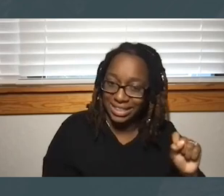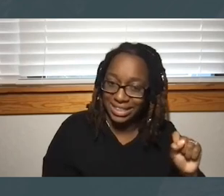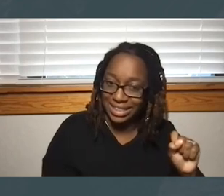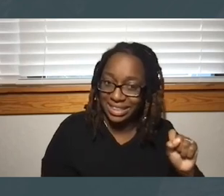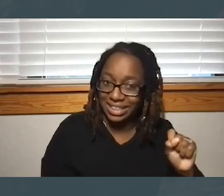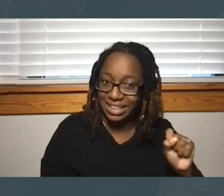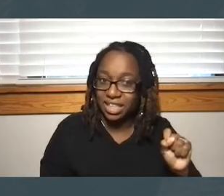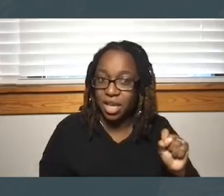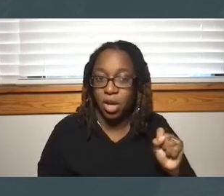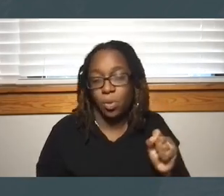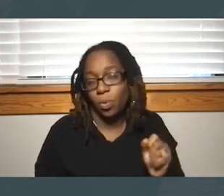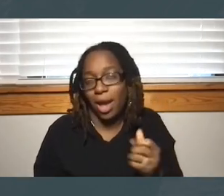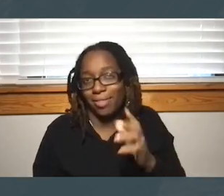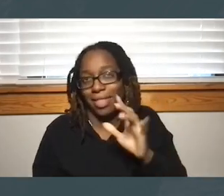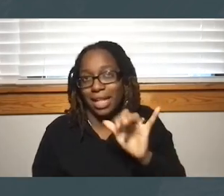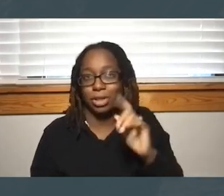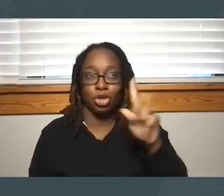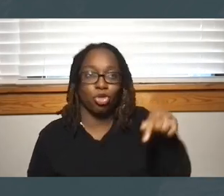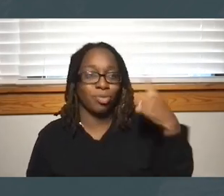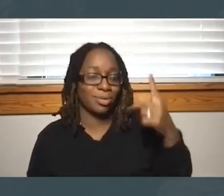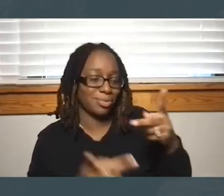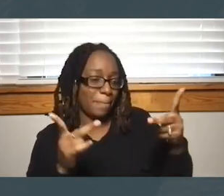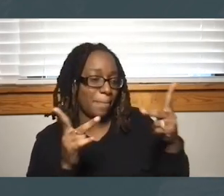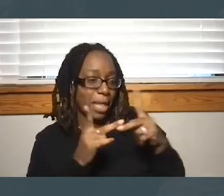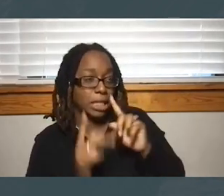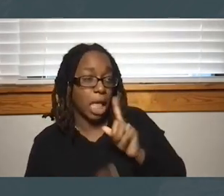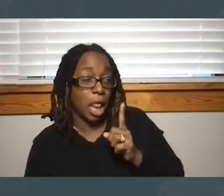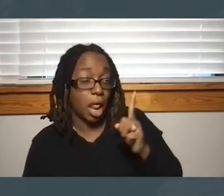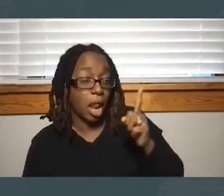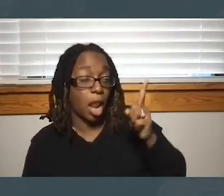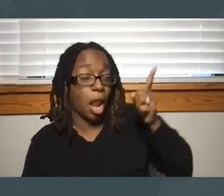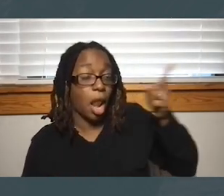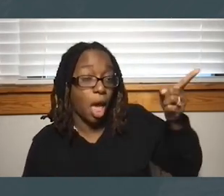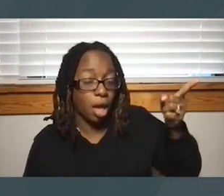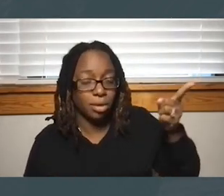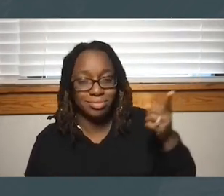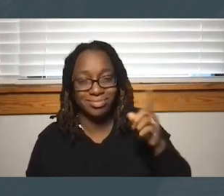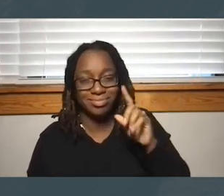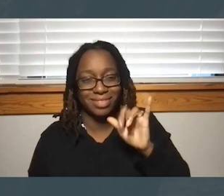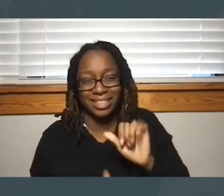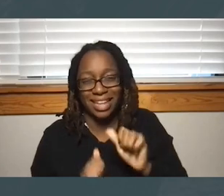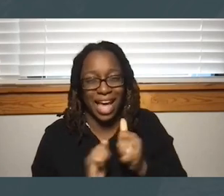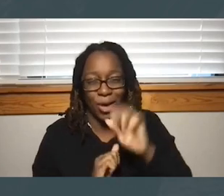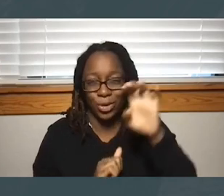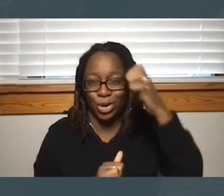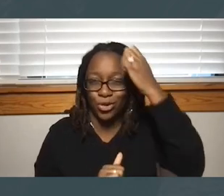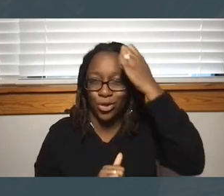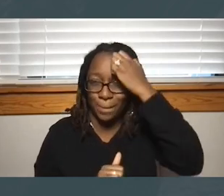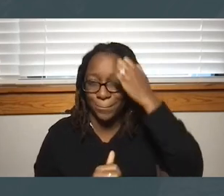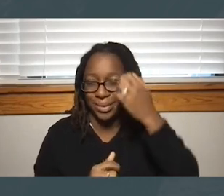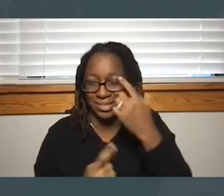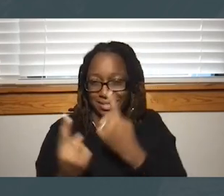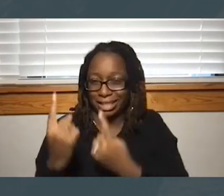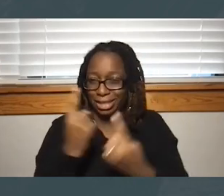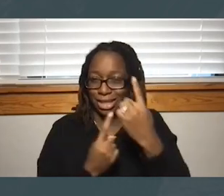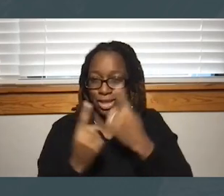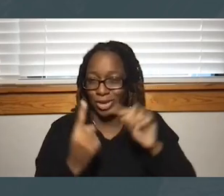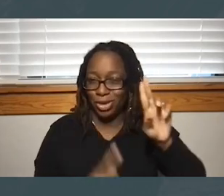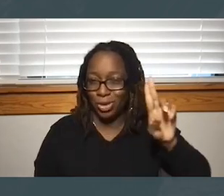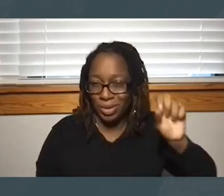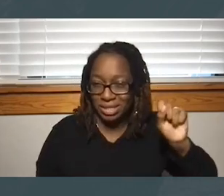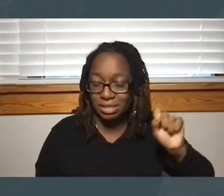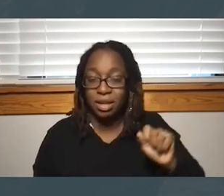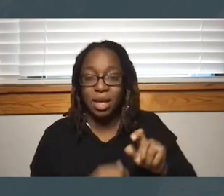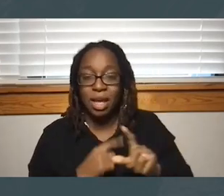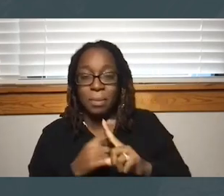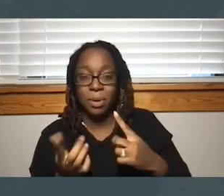out there, you know, according to Europe. But I'm thinking about what you were just saying about this